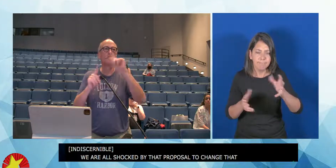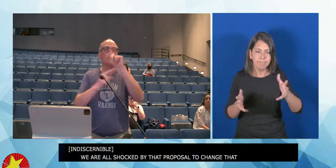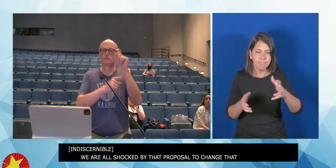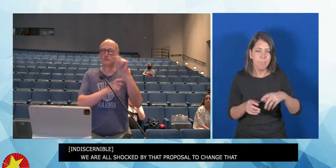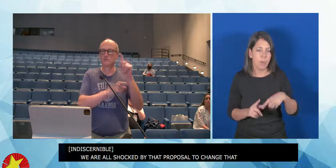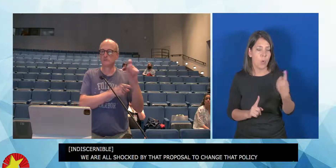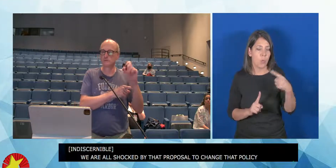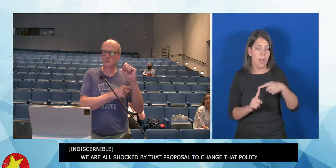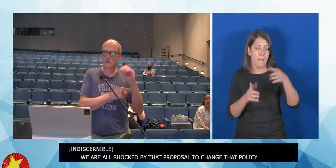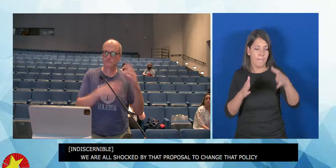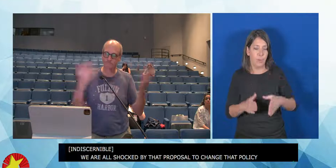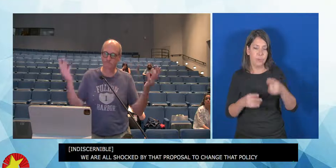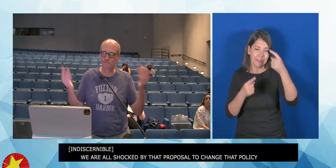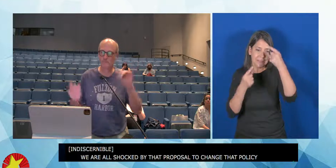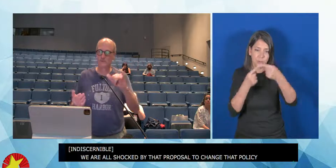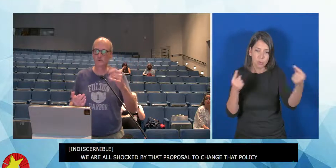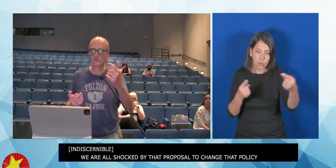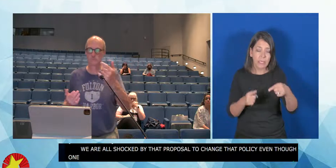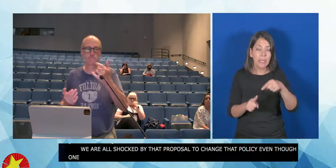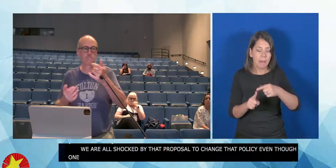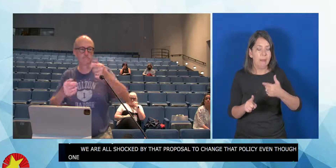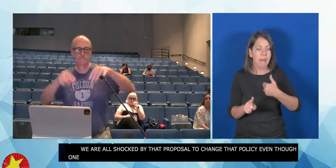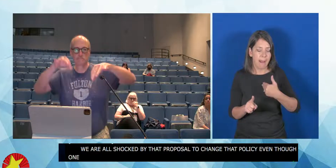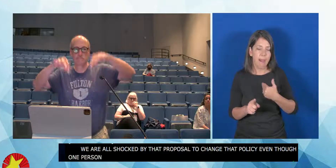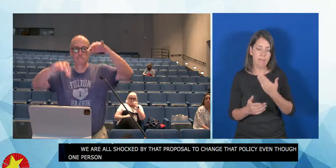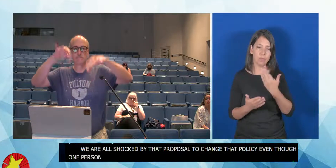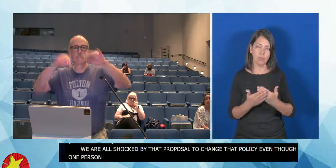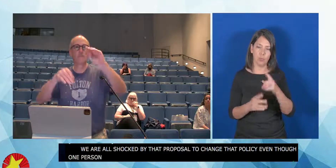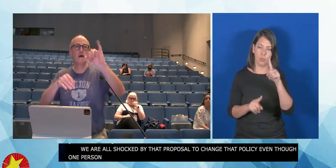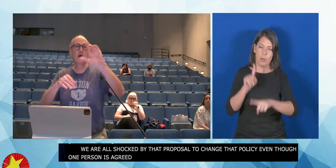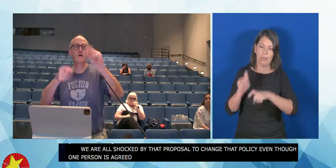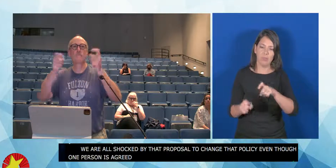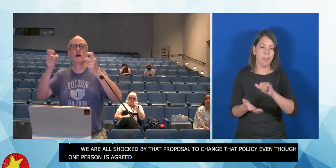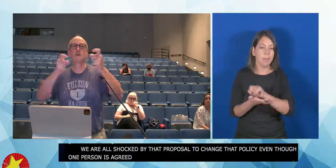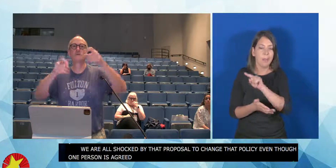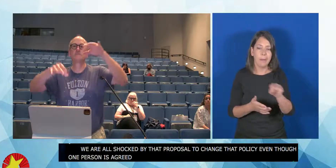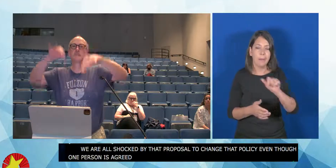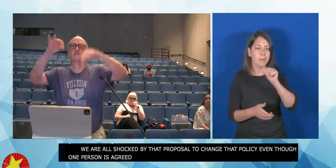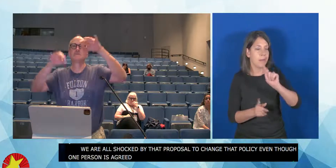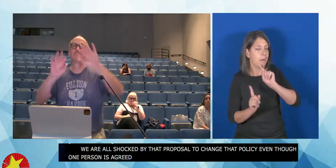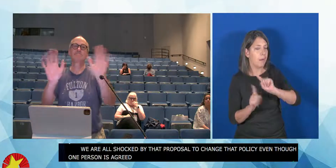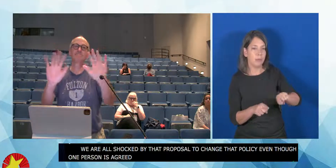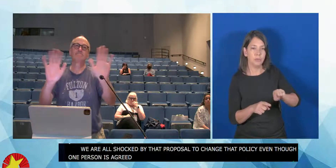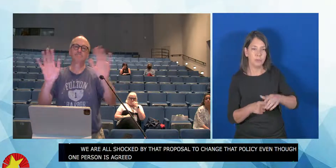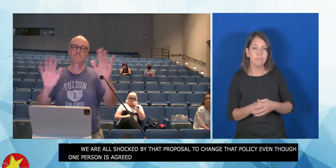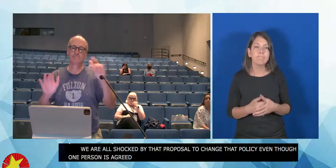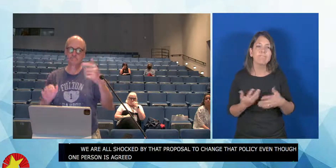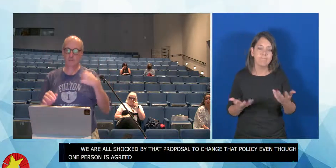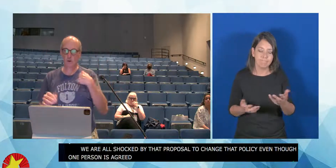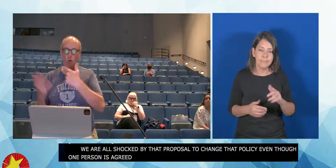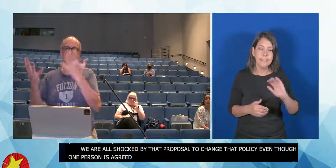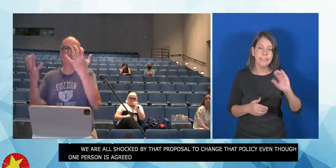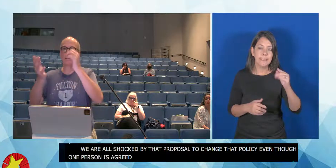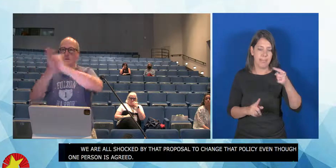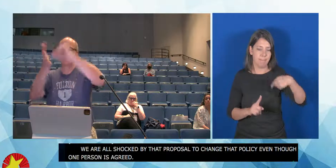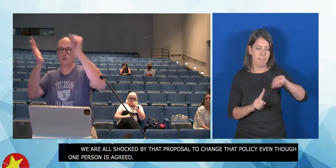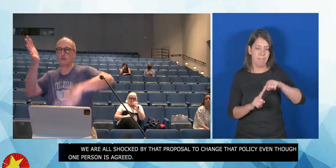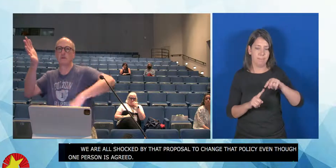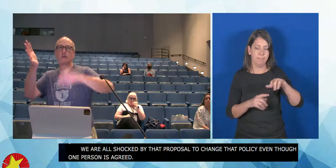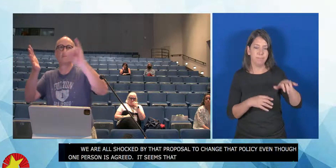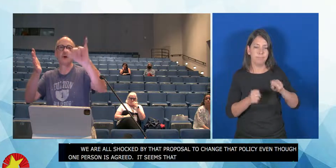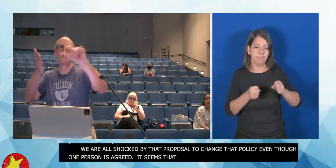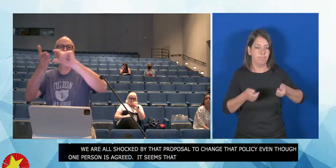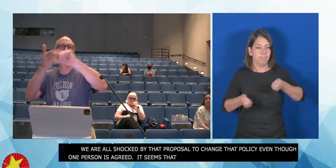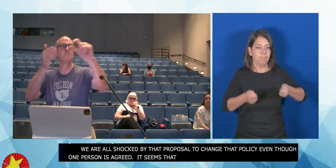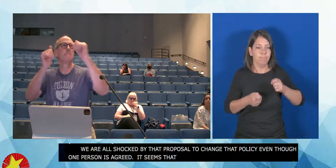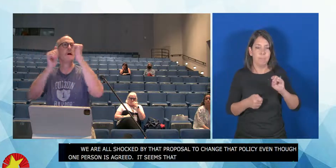person disagreed and had valid questions that were not addressed. It seems like micromanagement of the agency,